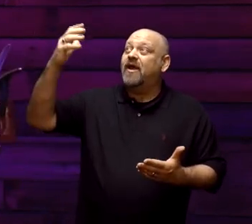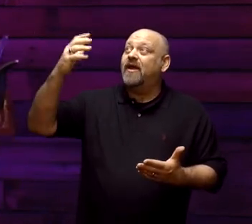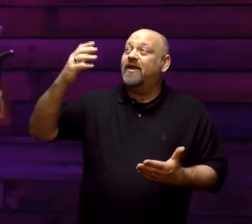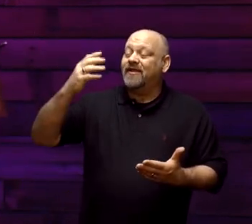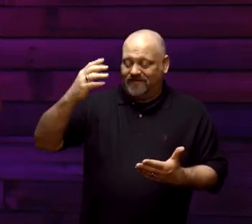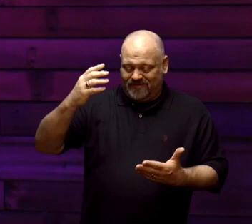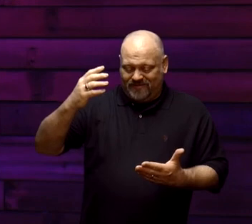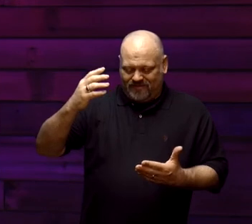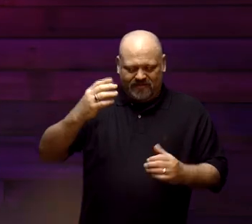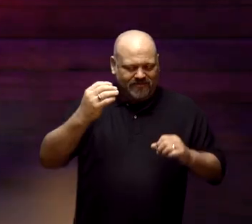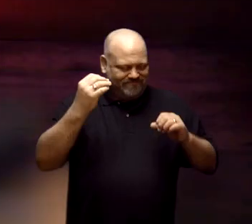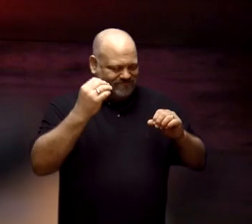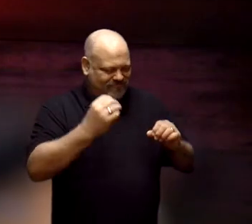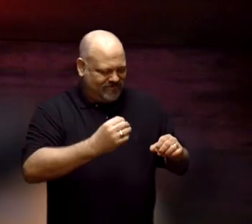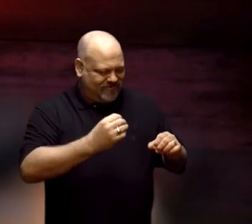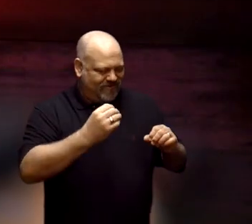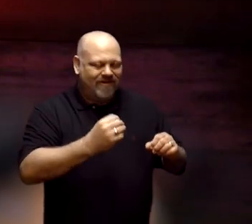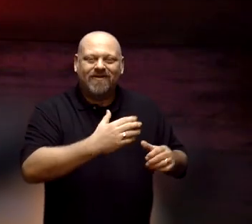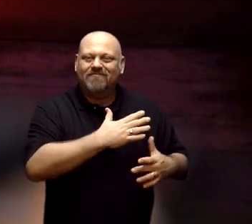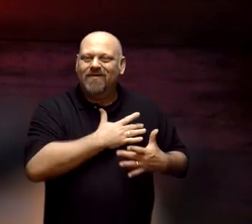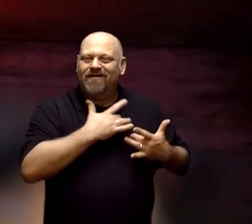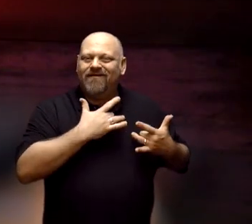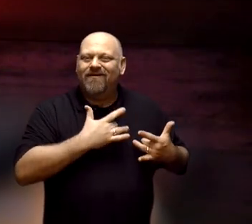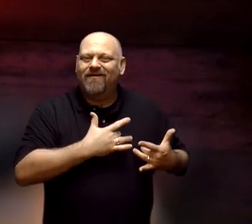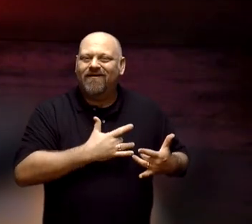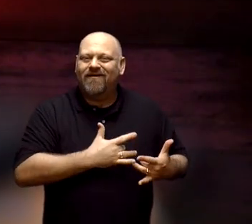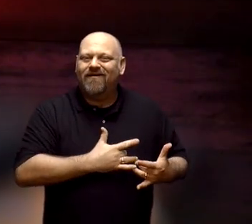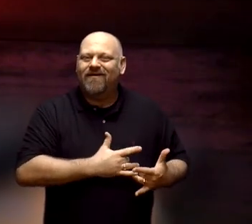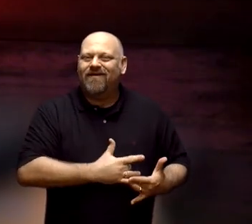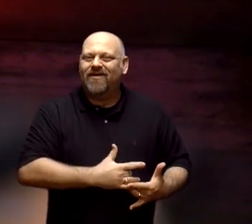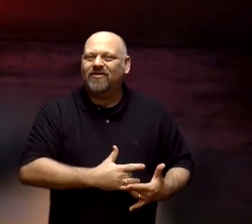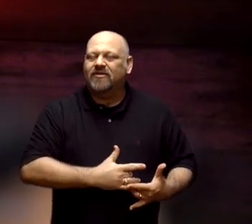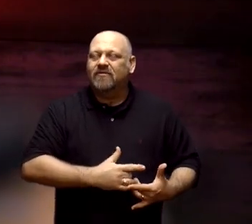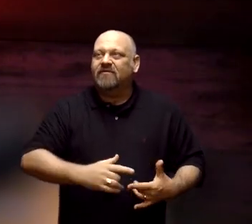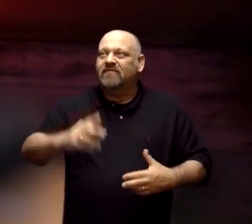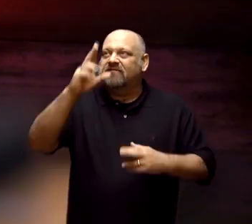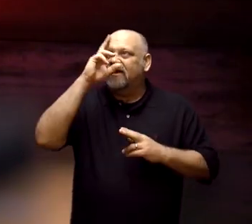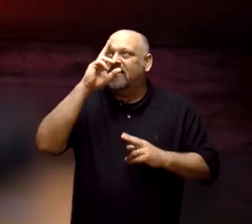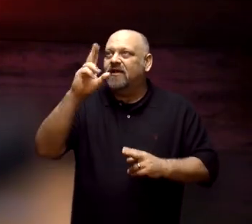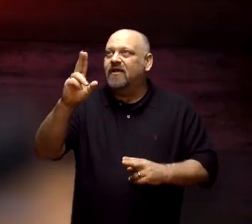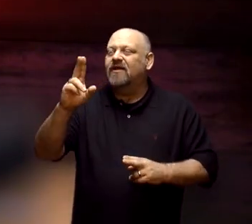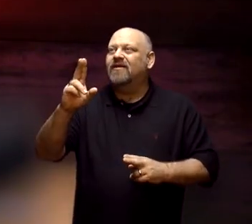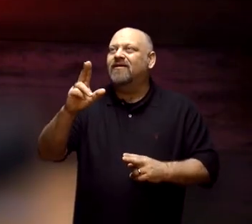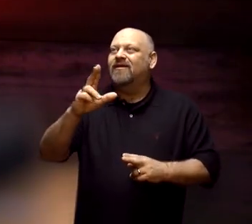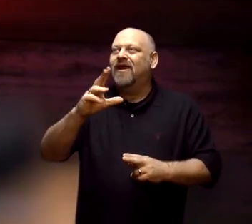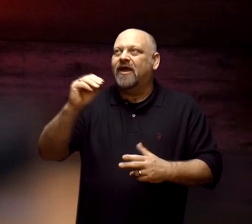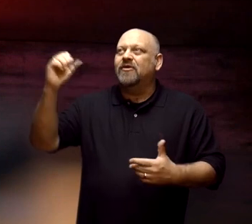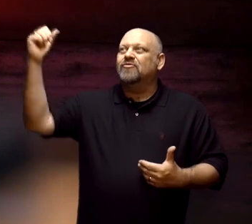Grace that taught my heart to fear.